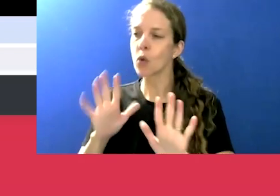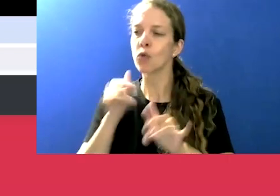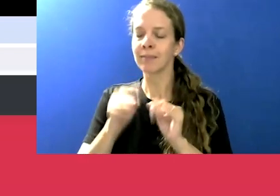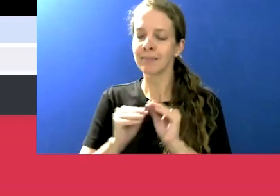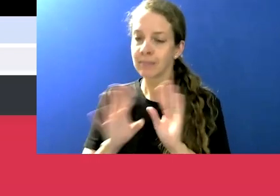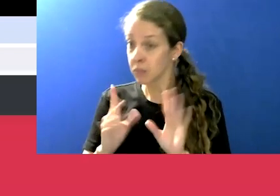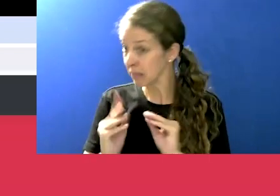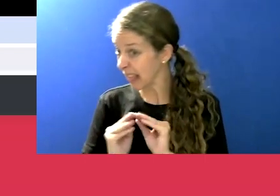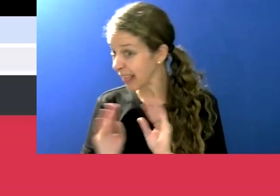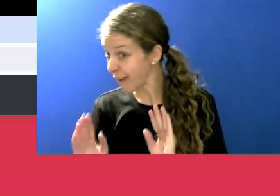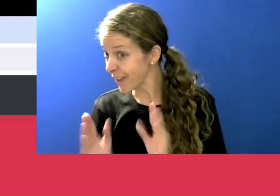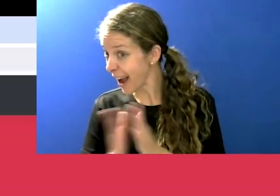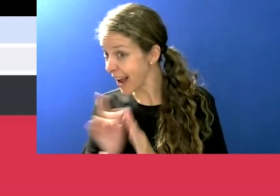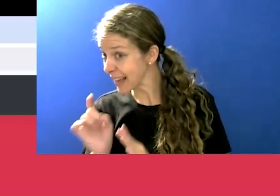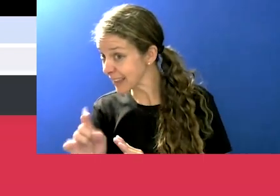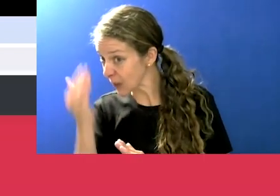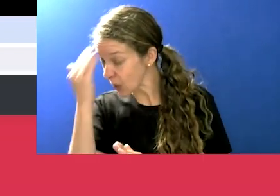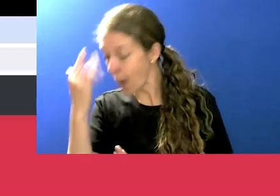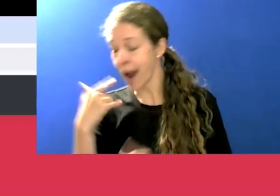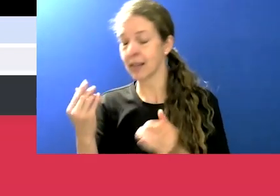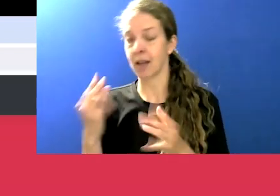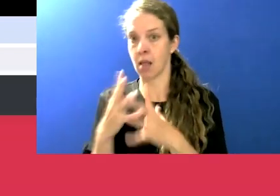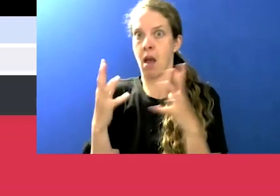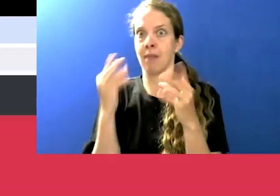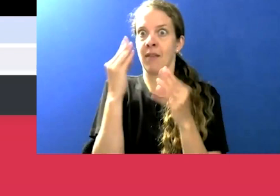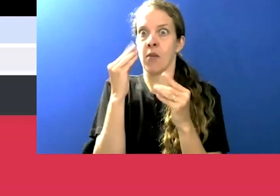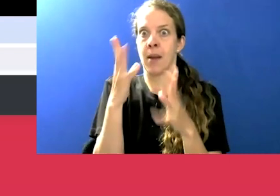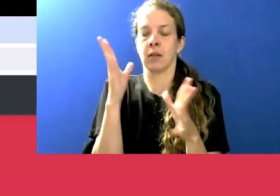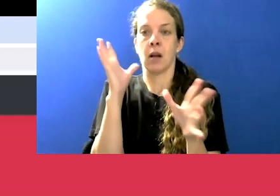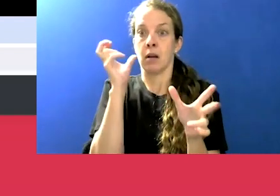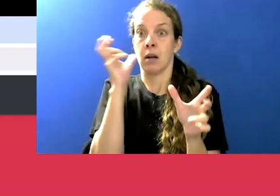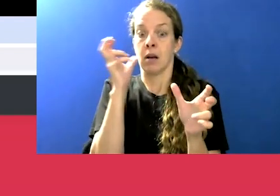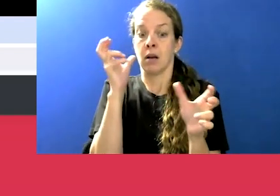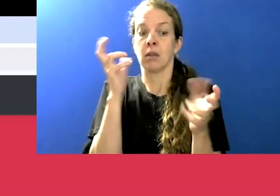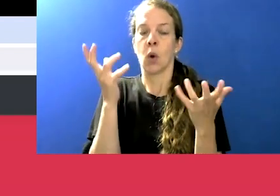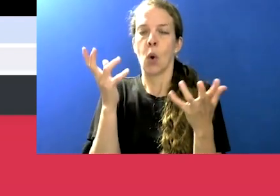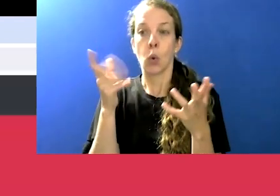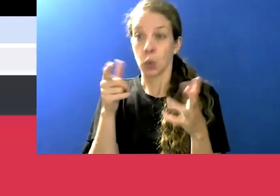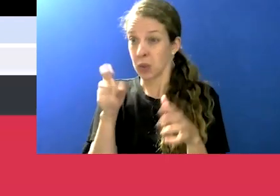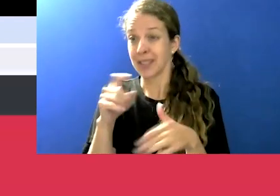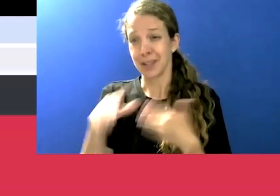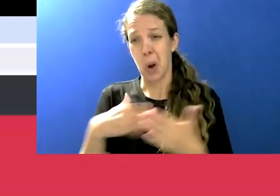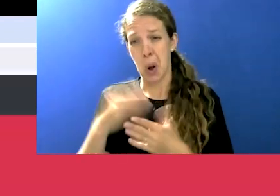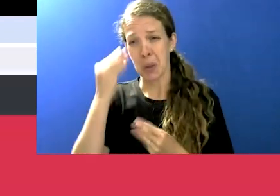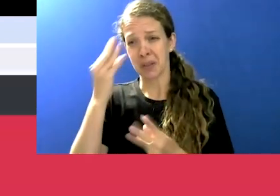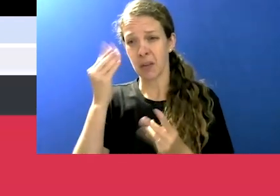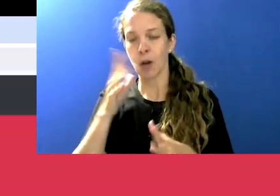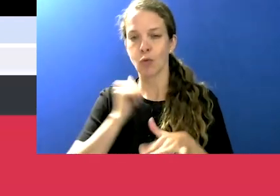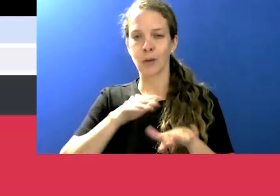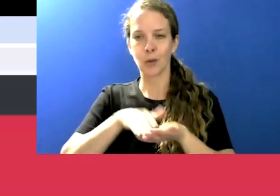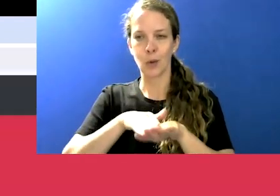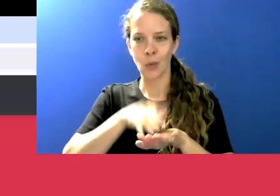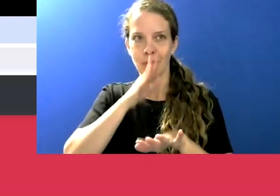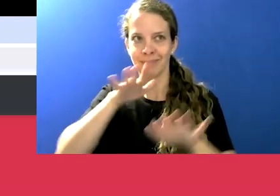clarification and also ask the student, like, I know this is overbearing information that I'm giving you, but you need all this information.